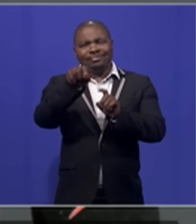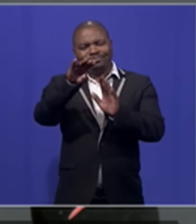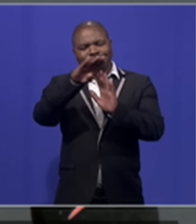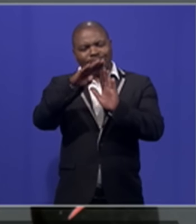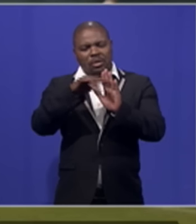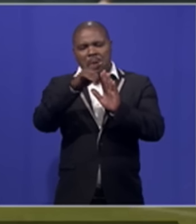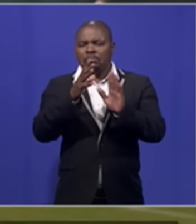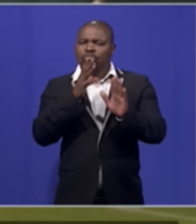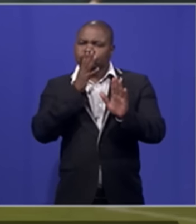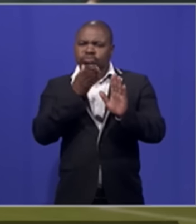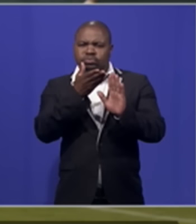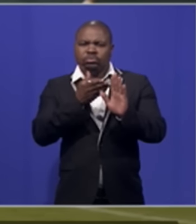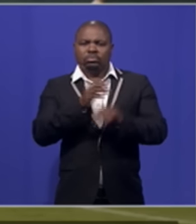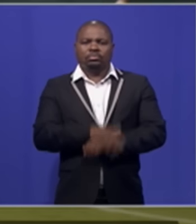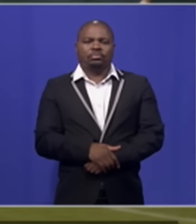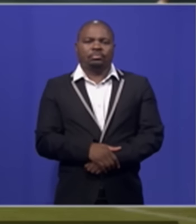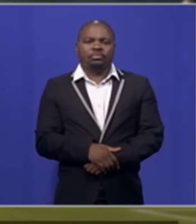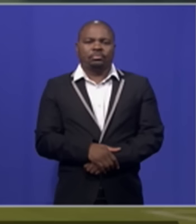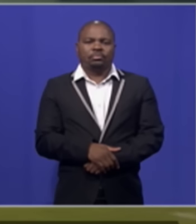crowded.